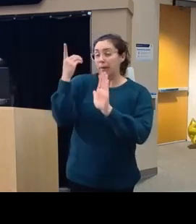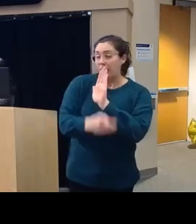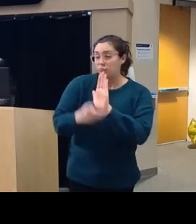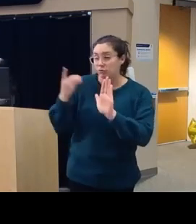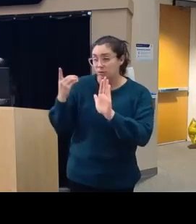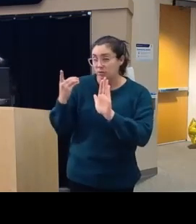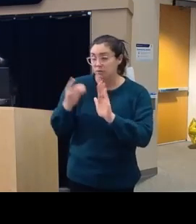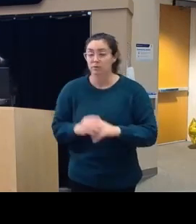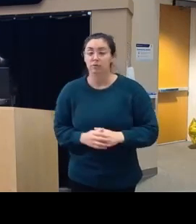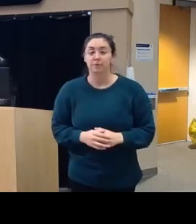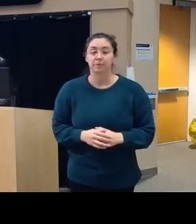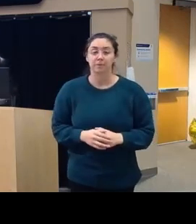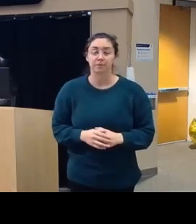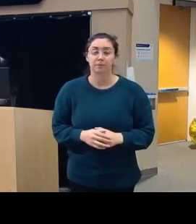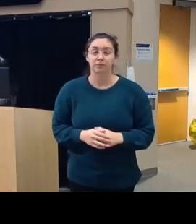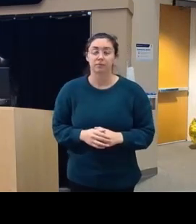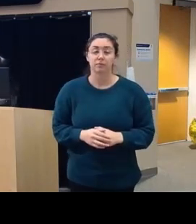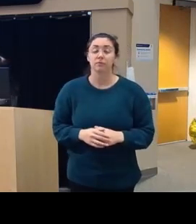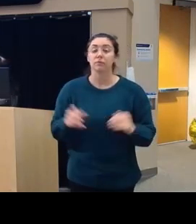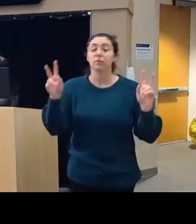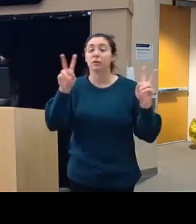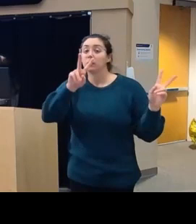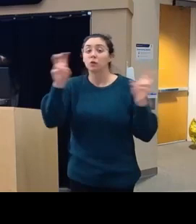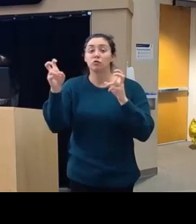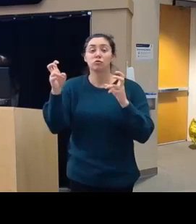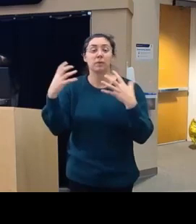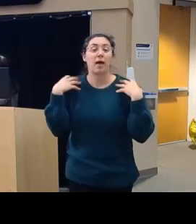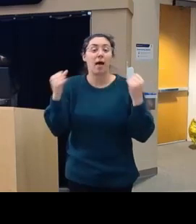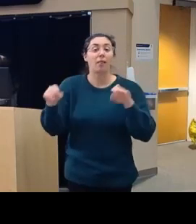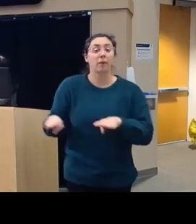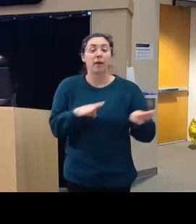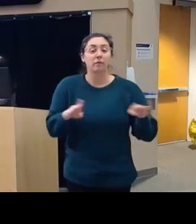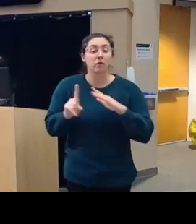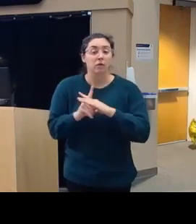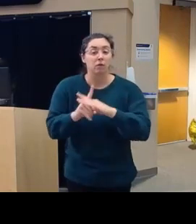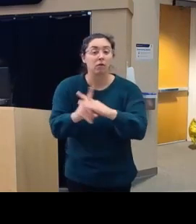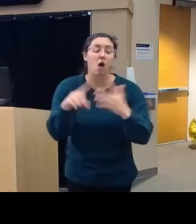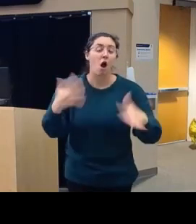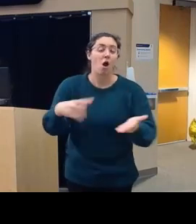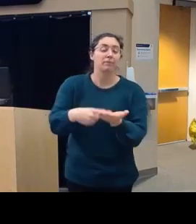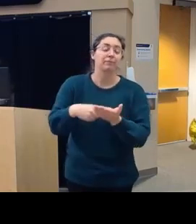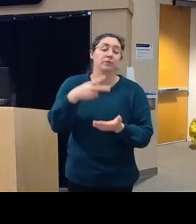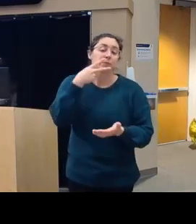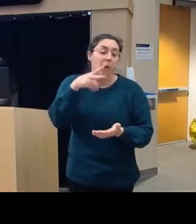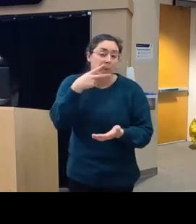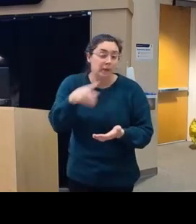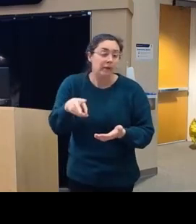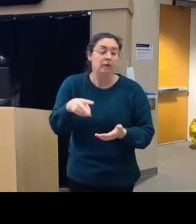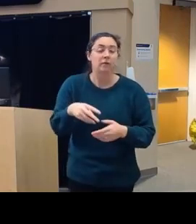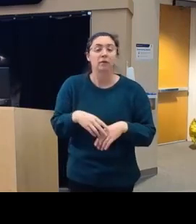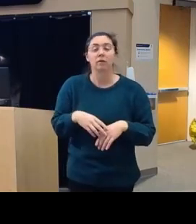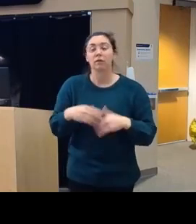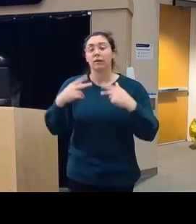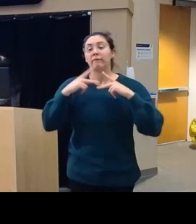discrimination, having issues with health behaviors, as we talked about before, like smoking and